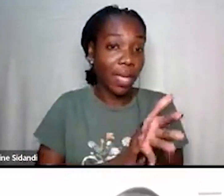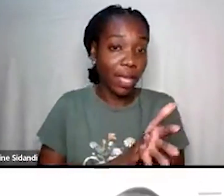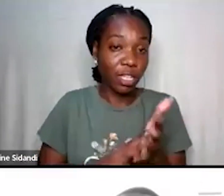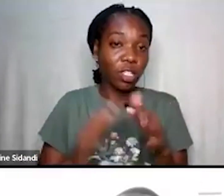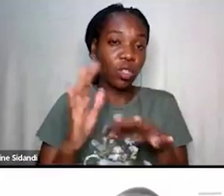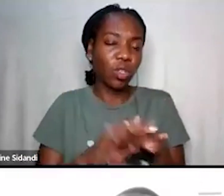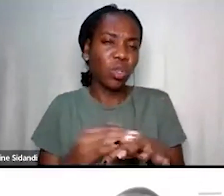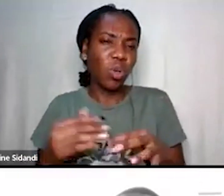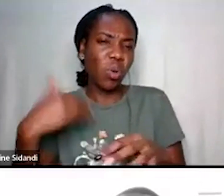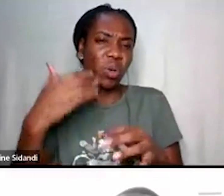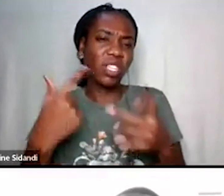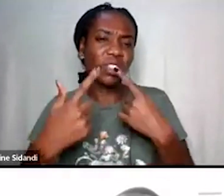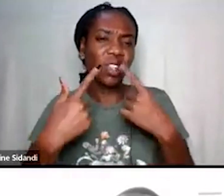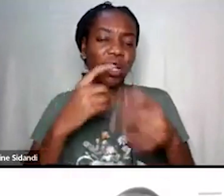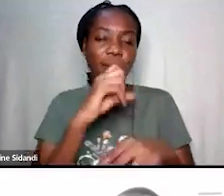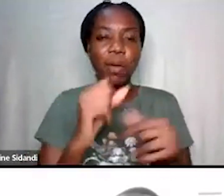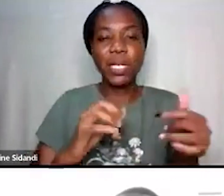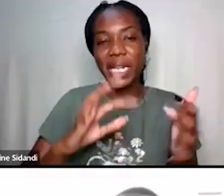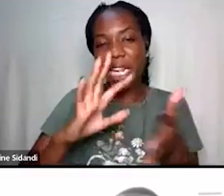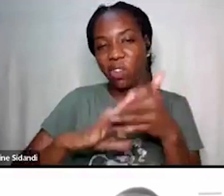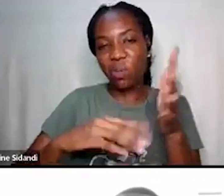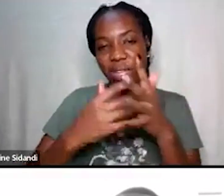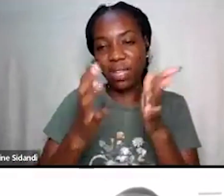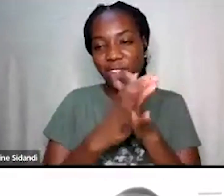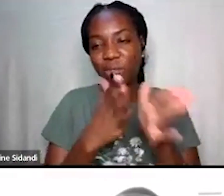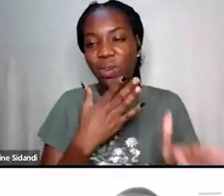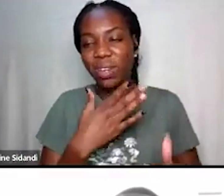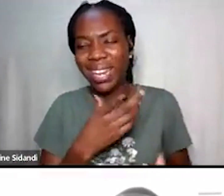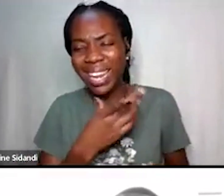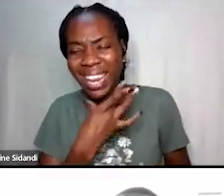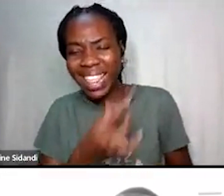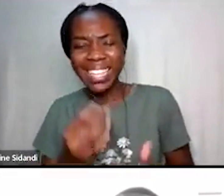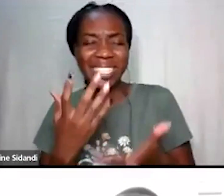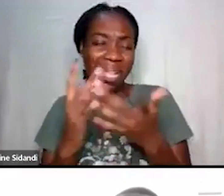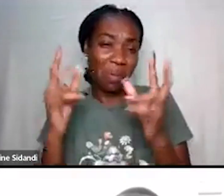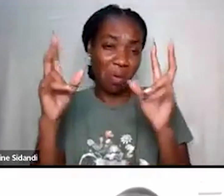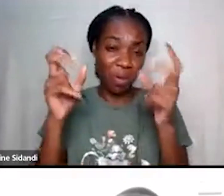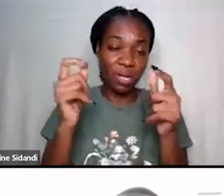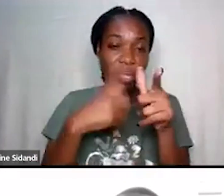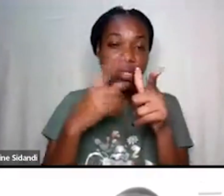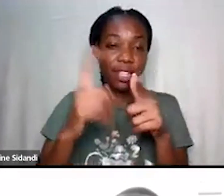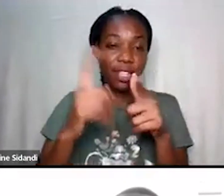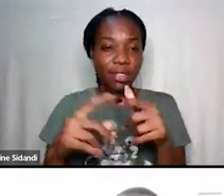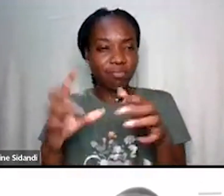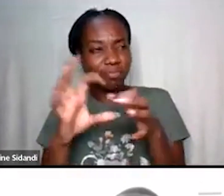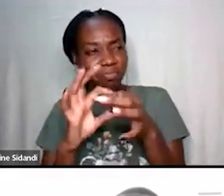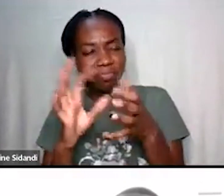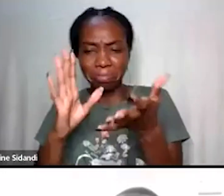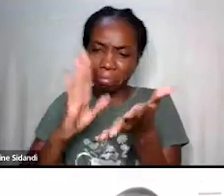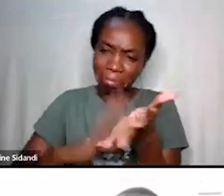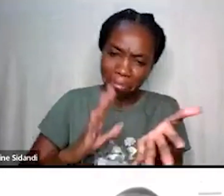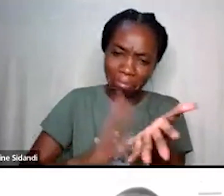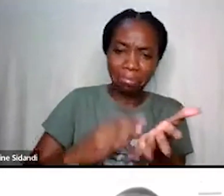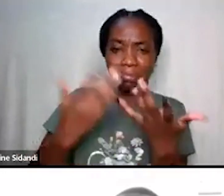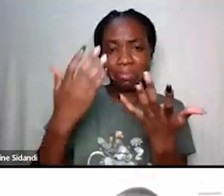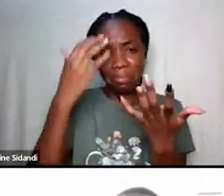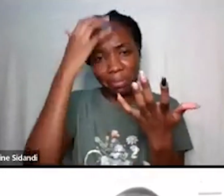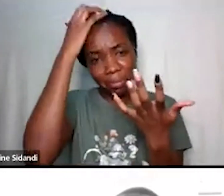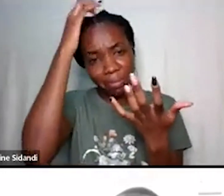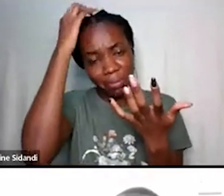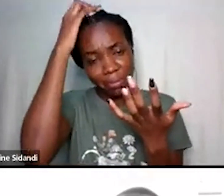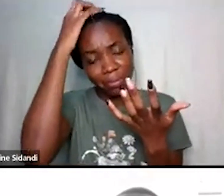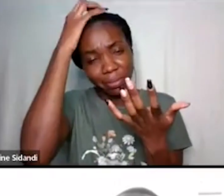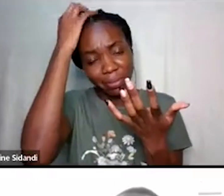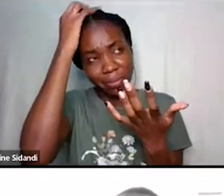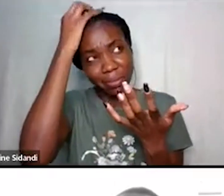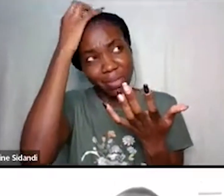talk about networking. And I would like some of his quotes, and I would somehow, of course, comment, and I started connecting with him. So